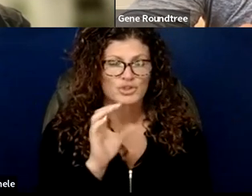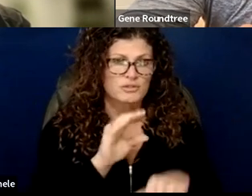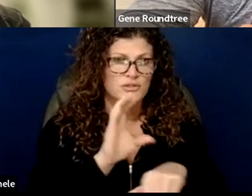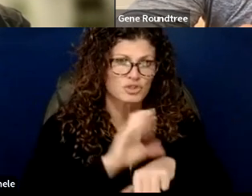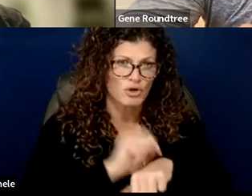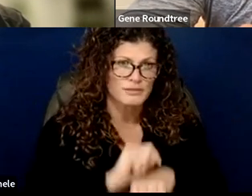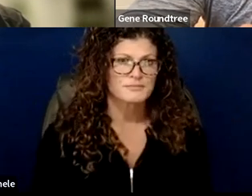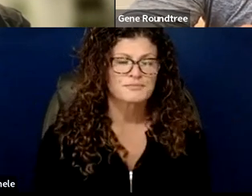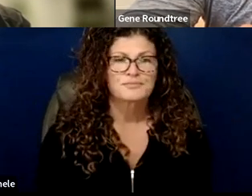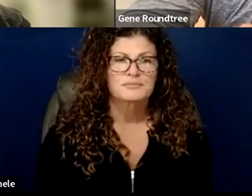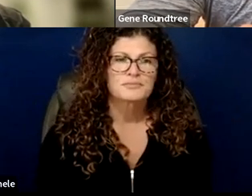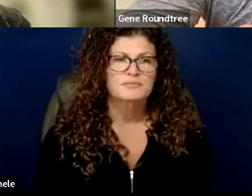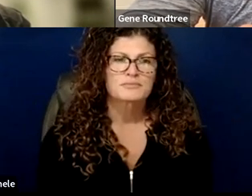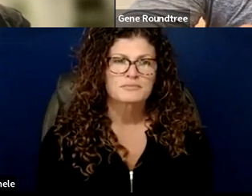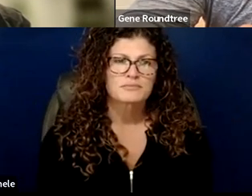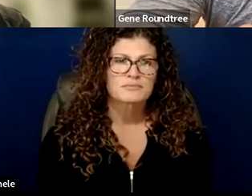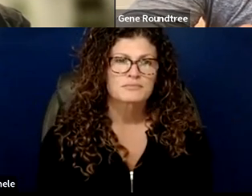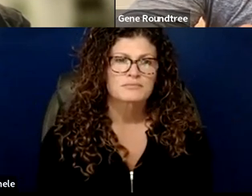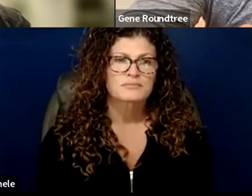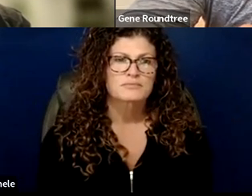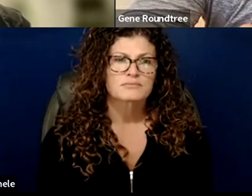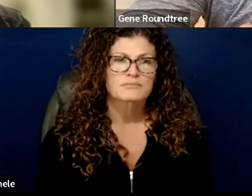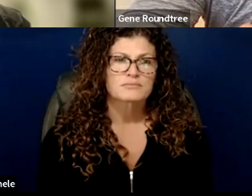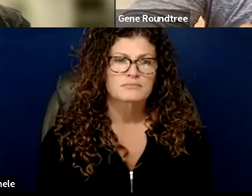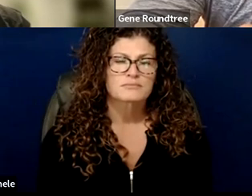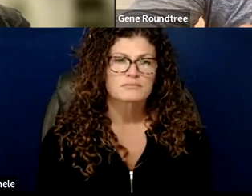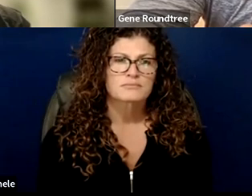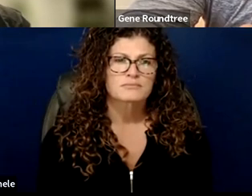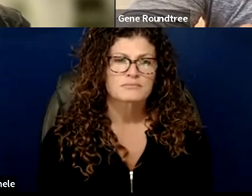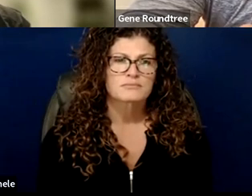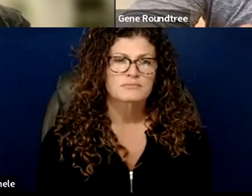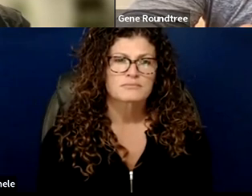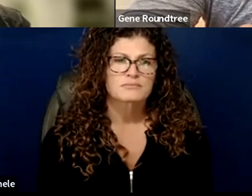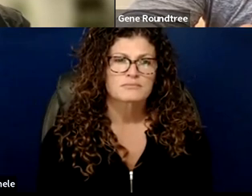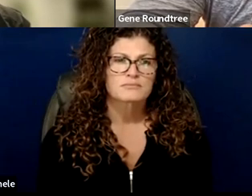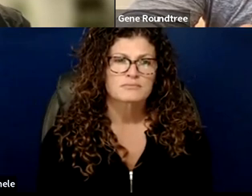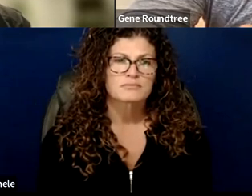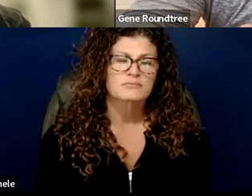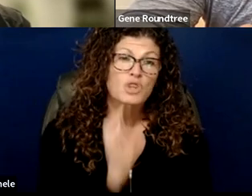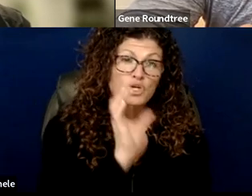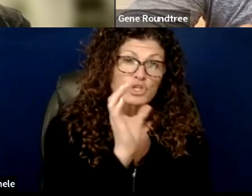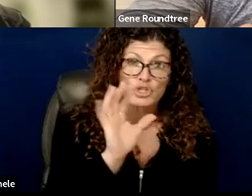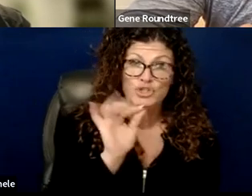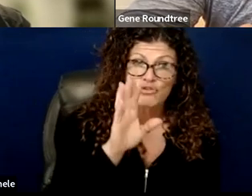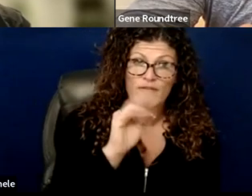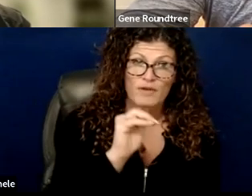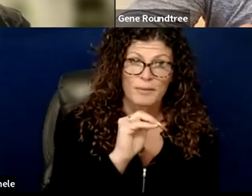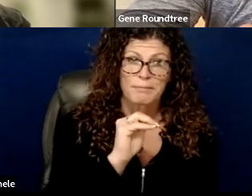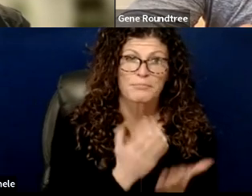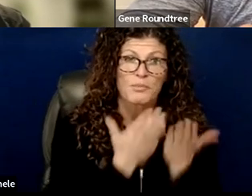that the responses to the response for proposals for the search firm were due today at